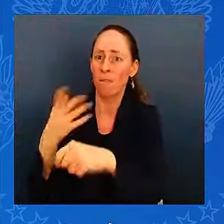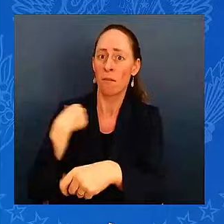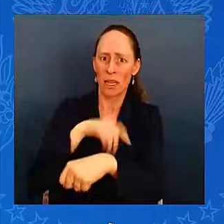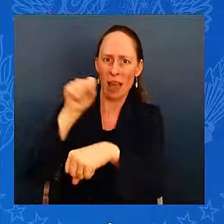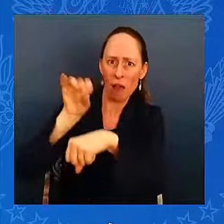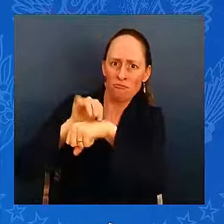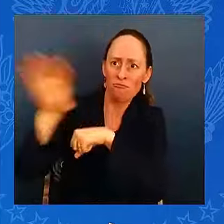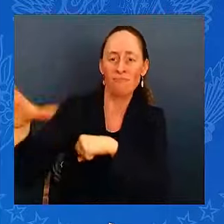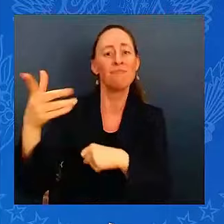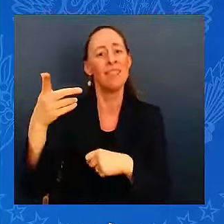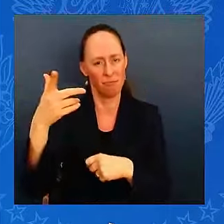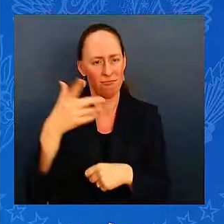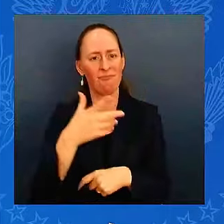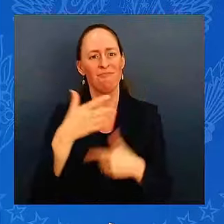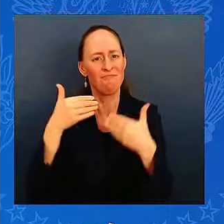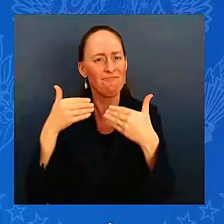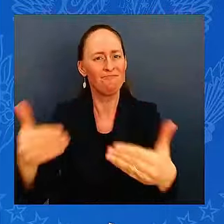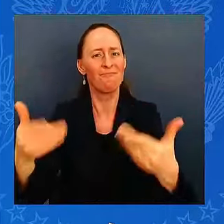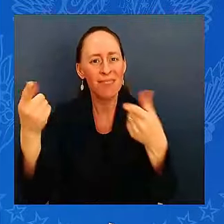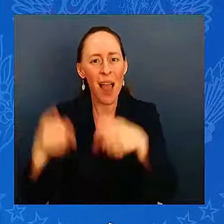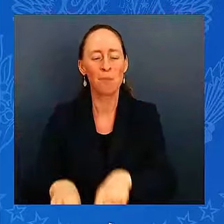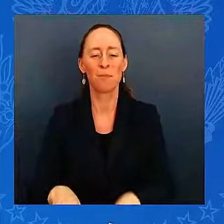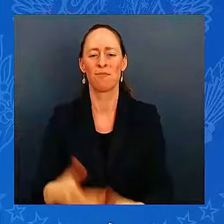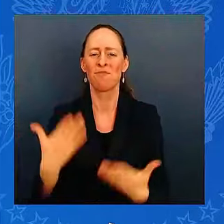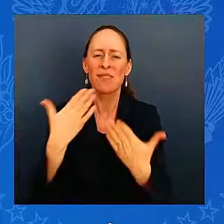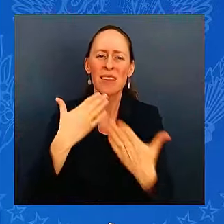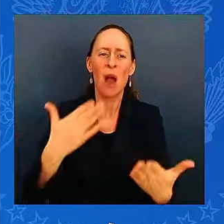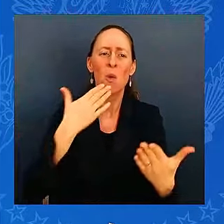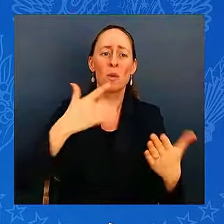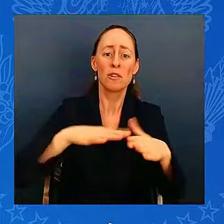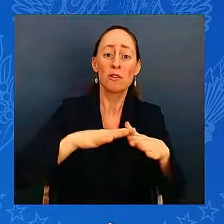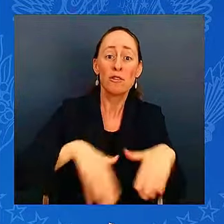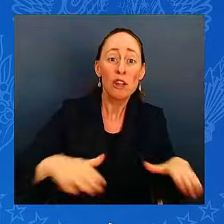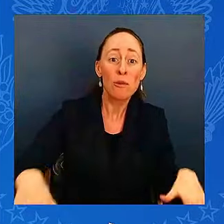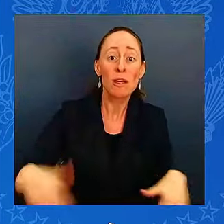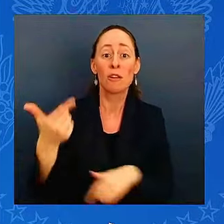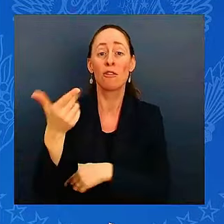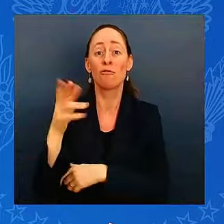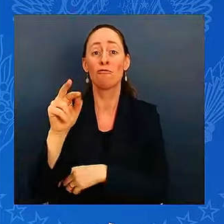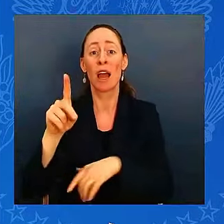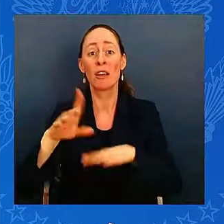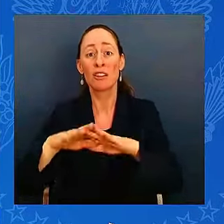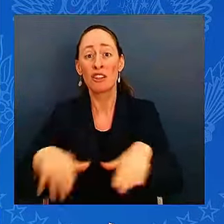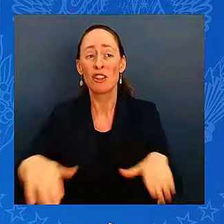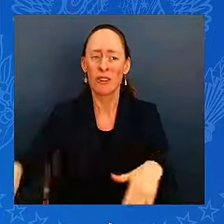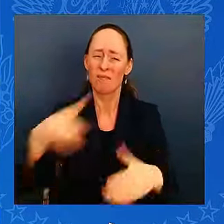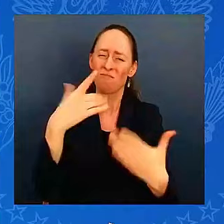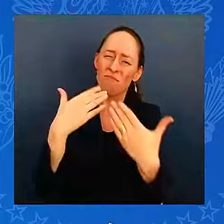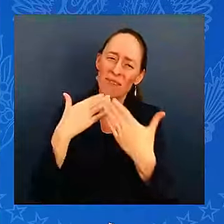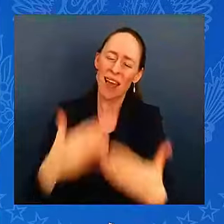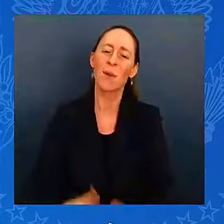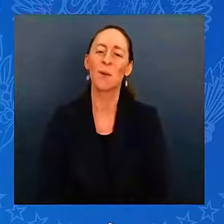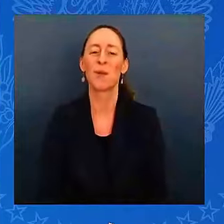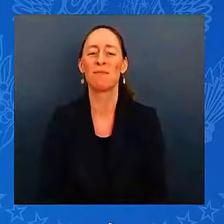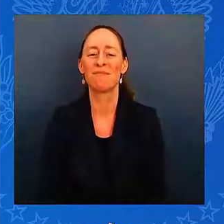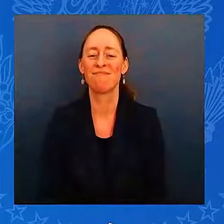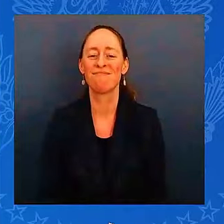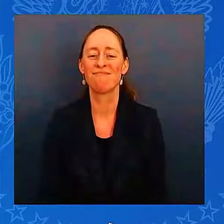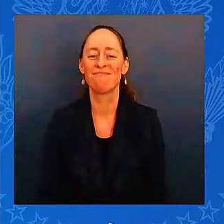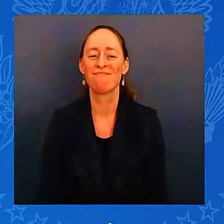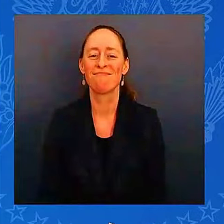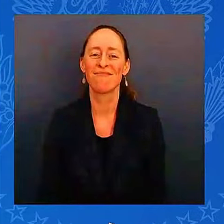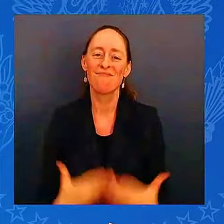you're making. Thank you. And on behalf of the entire climate movement, thank you. Thank you.